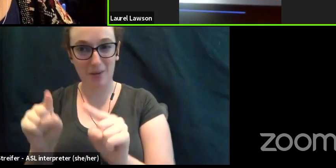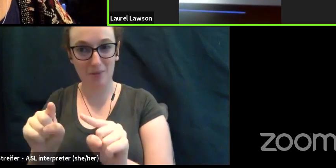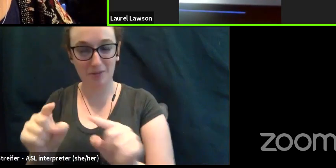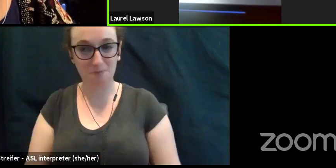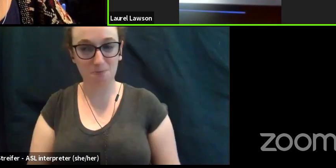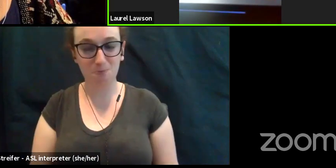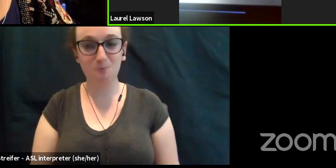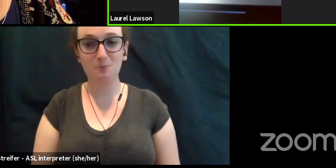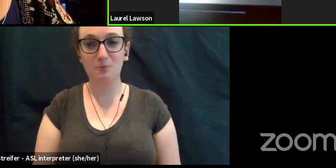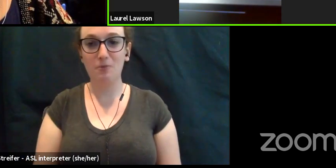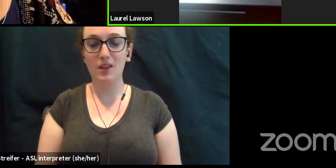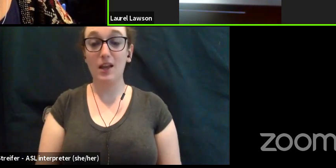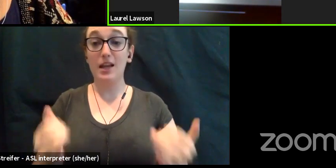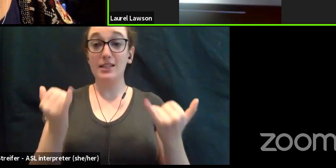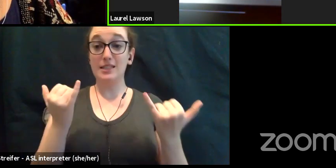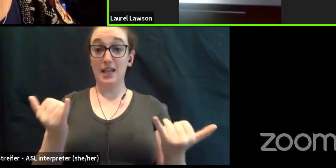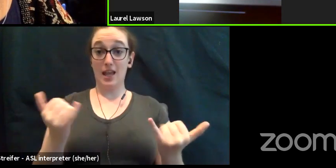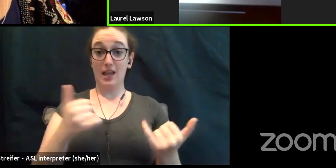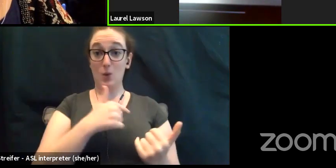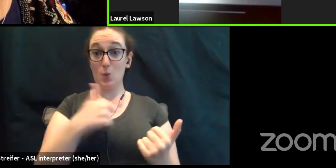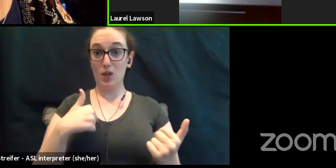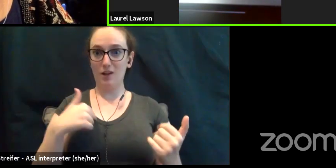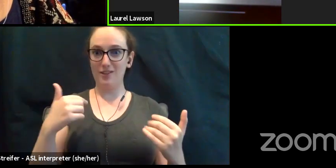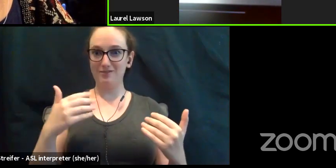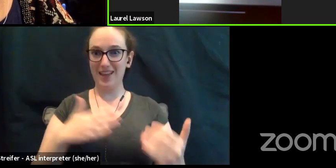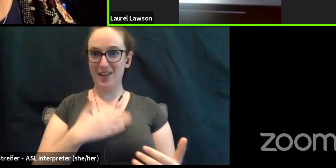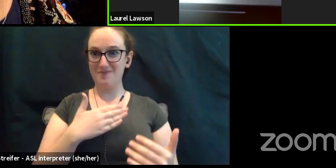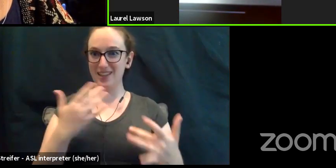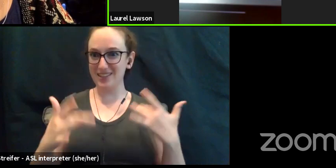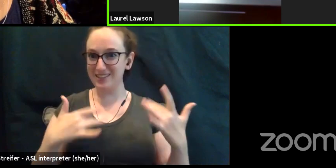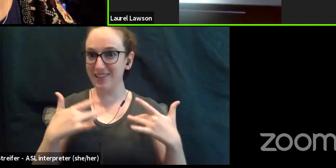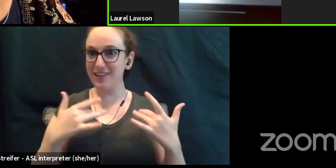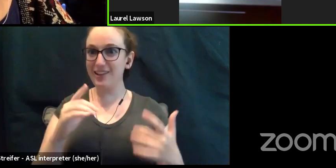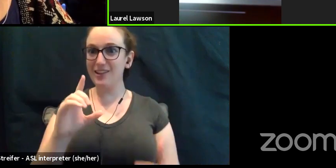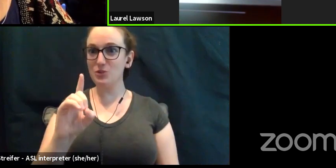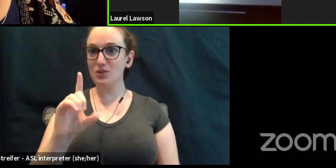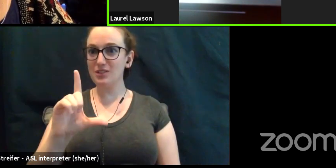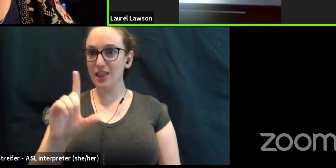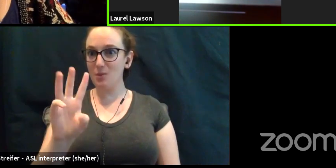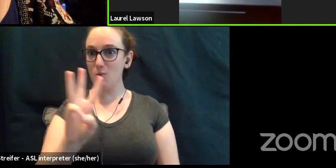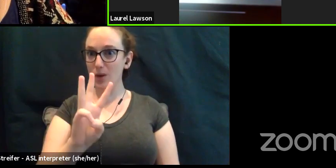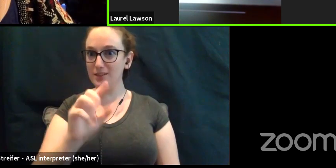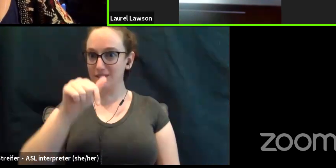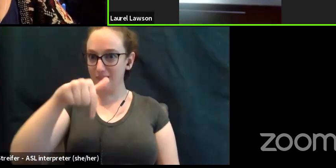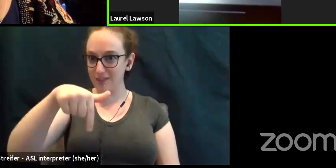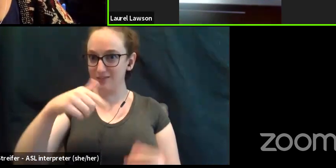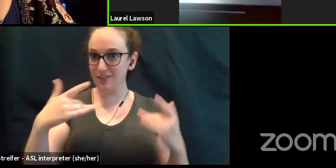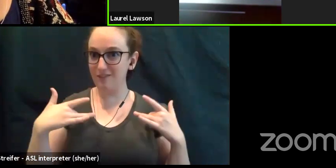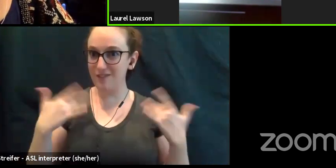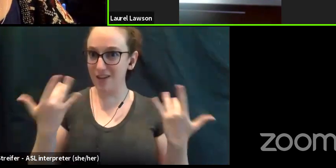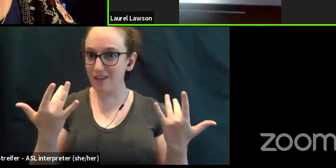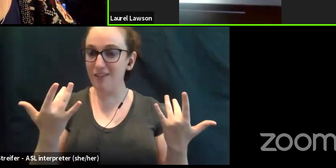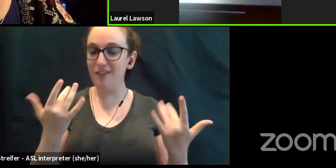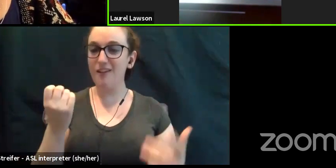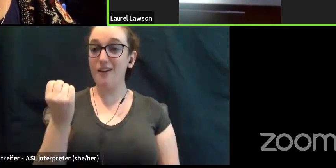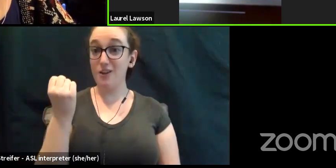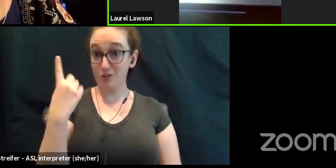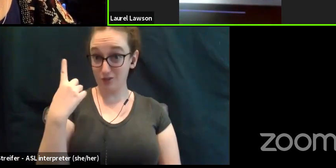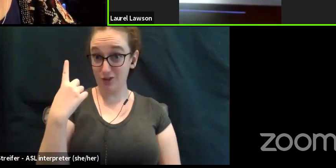Today, we are very happy that Directors Lab West understood that